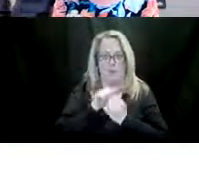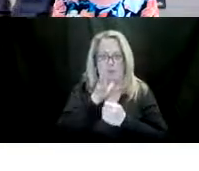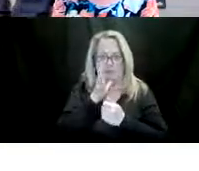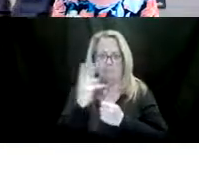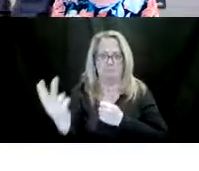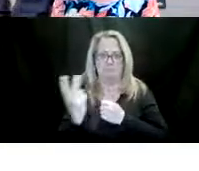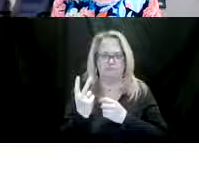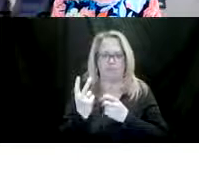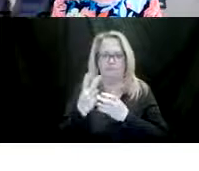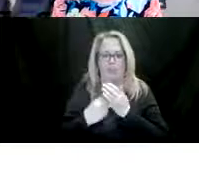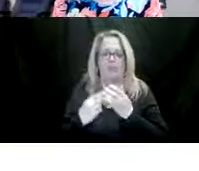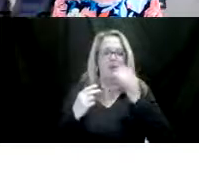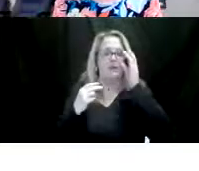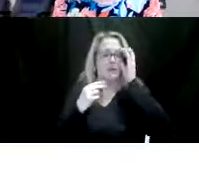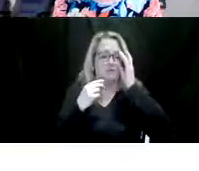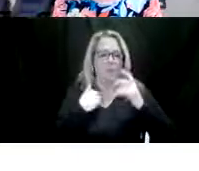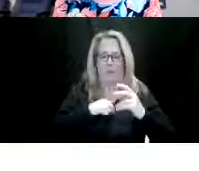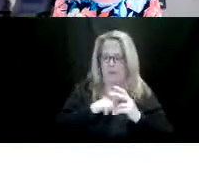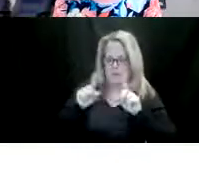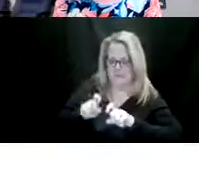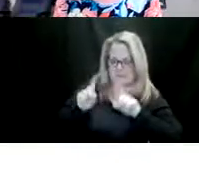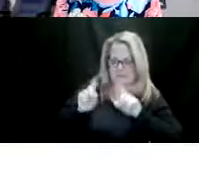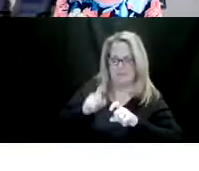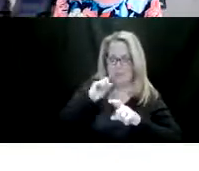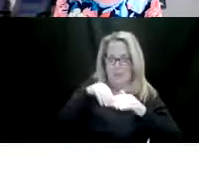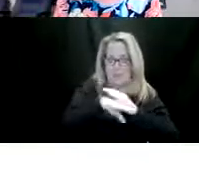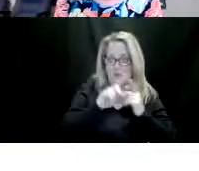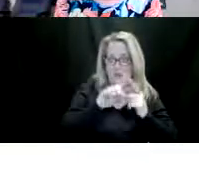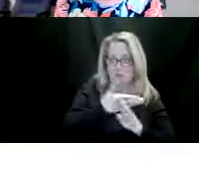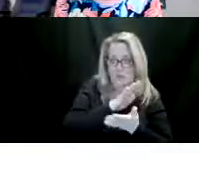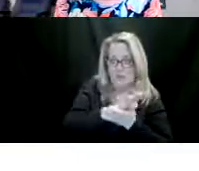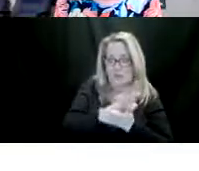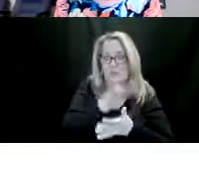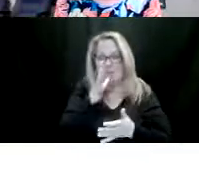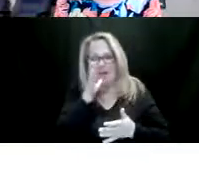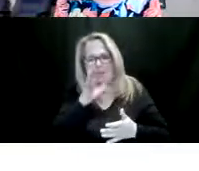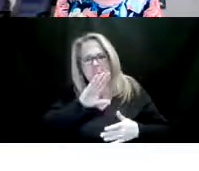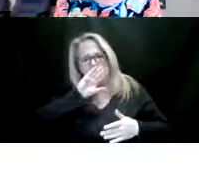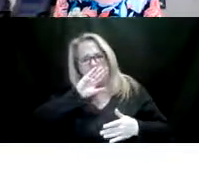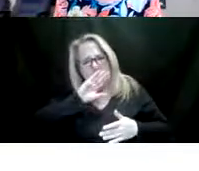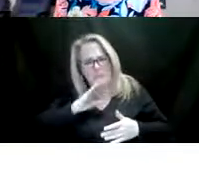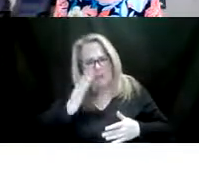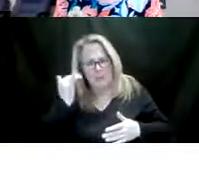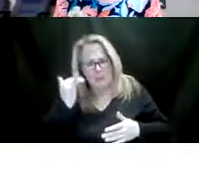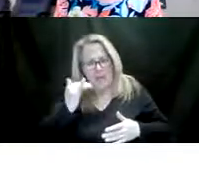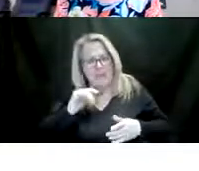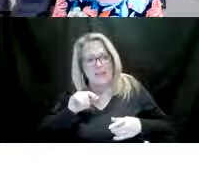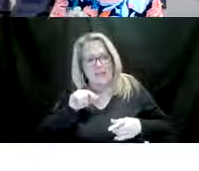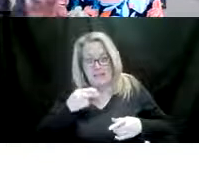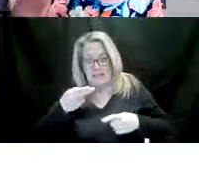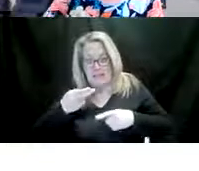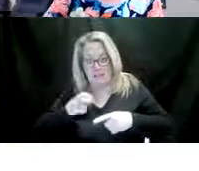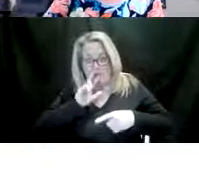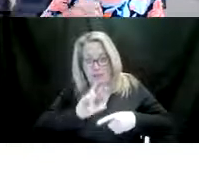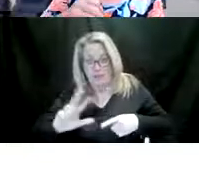preschool program. And one of his mom's greatest frustrations was that at the age of 3, he was not